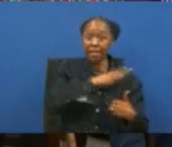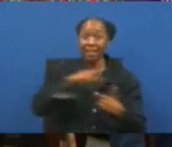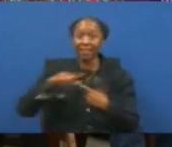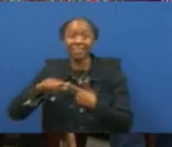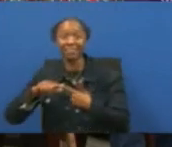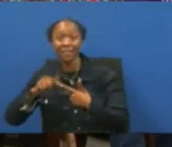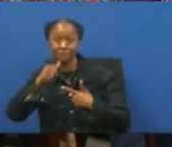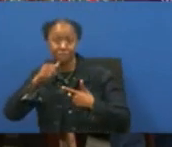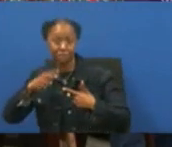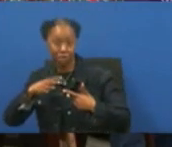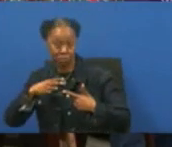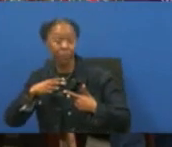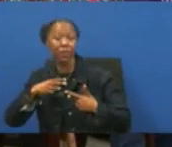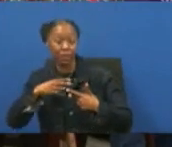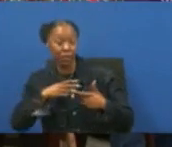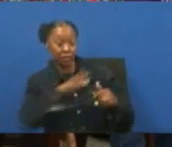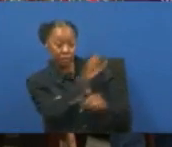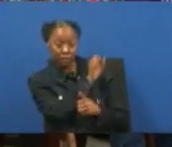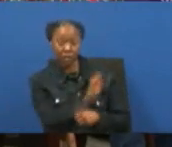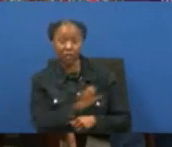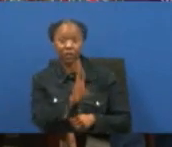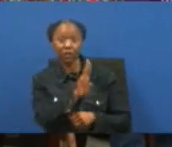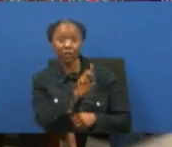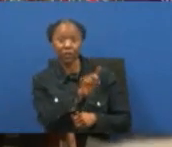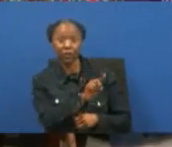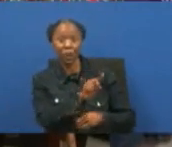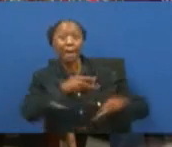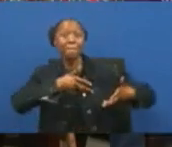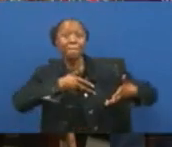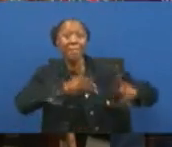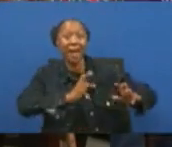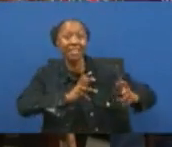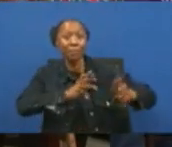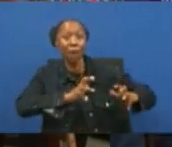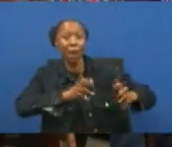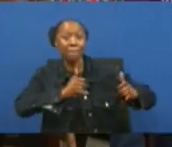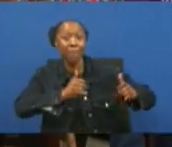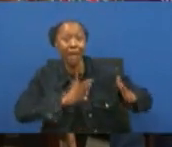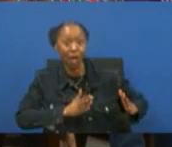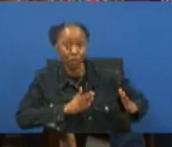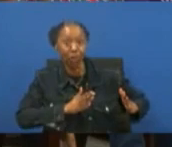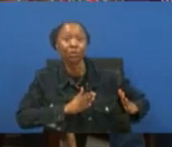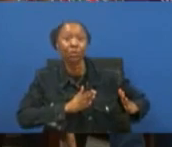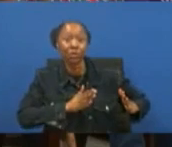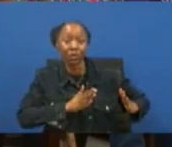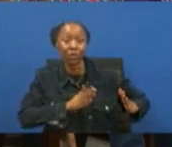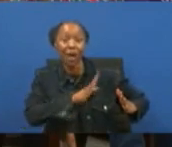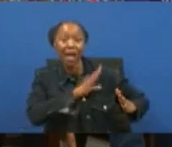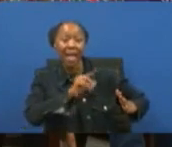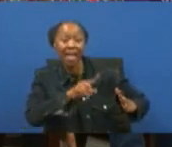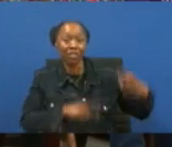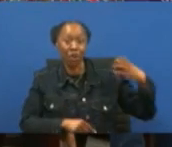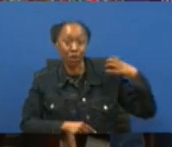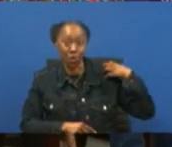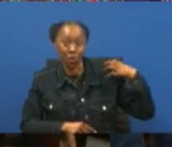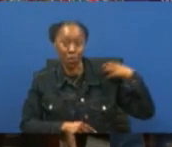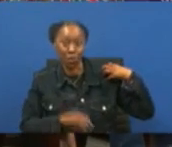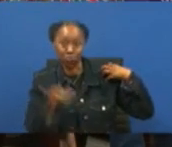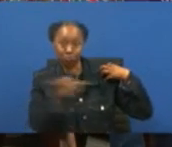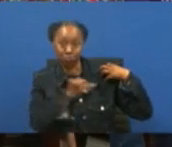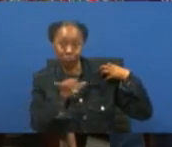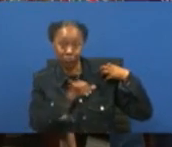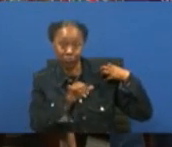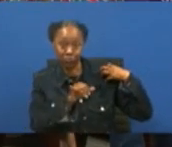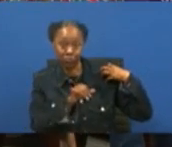female Southern University basketball players and their coaches.